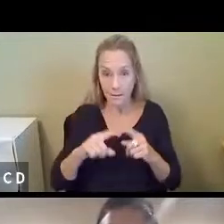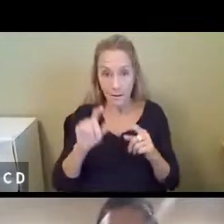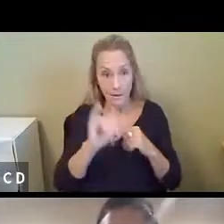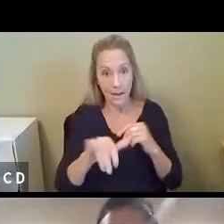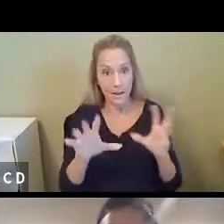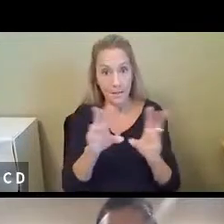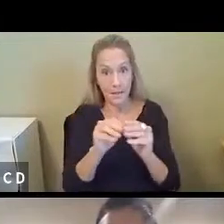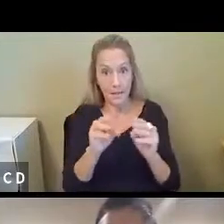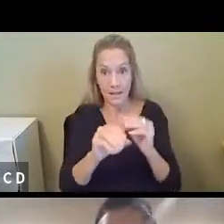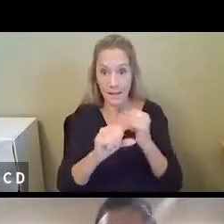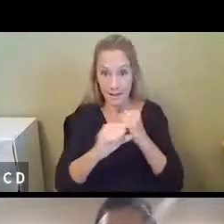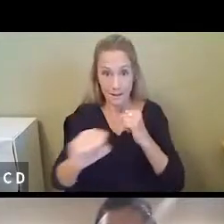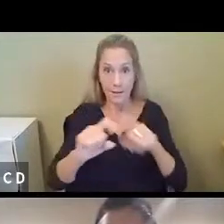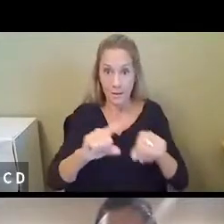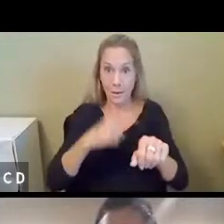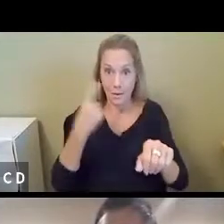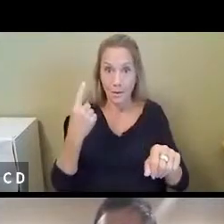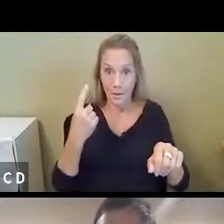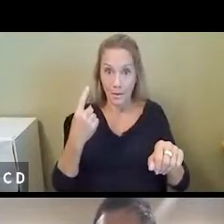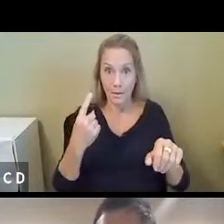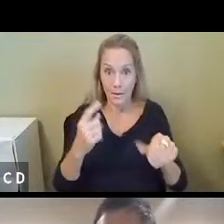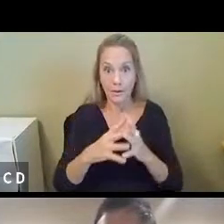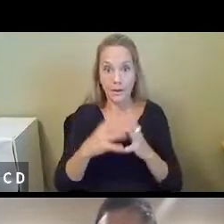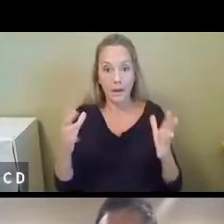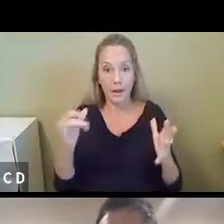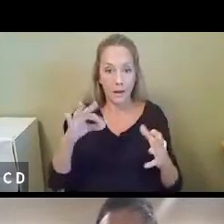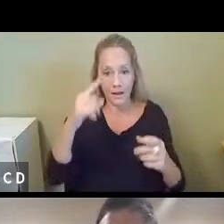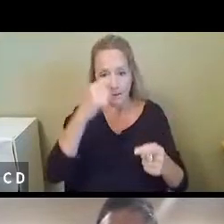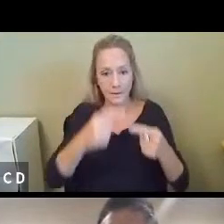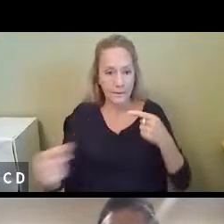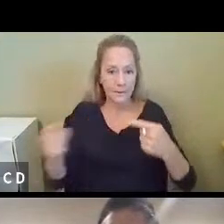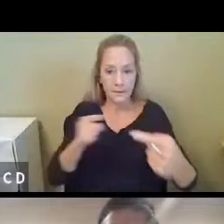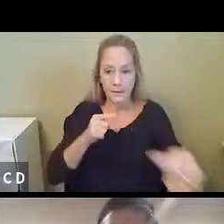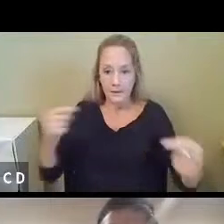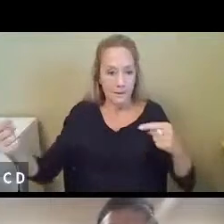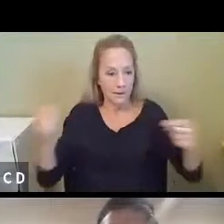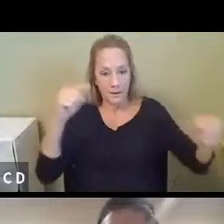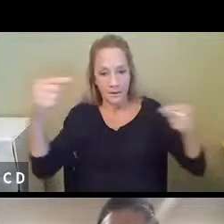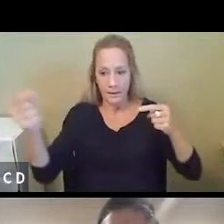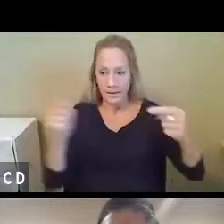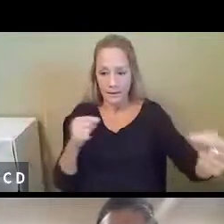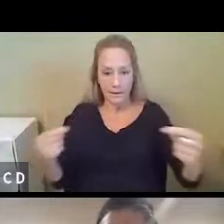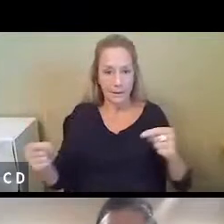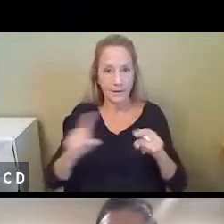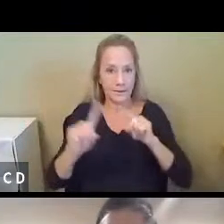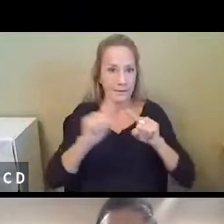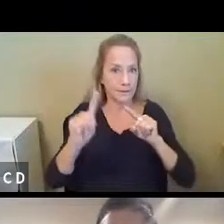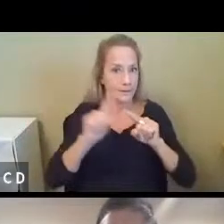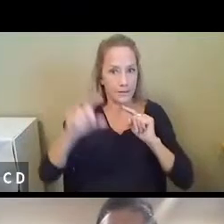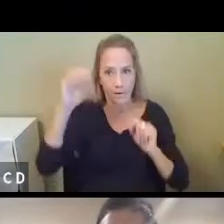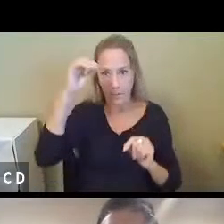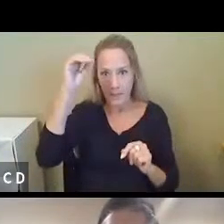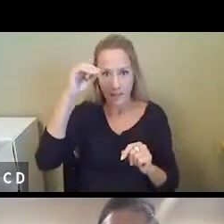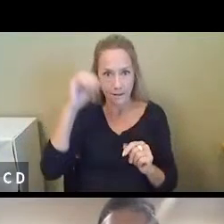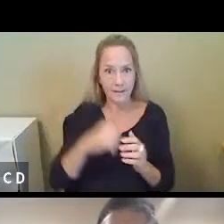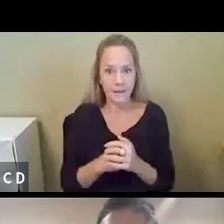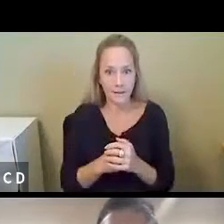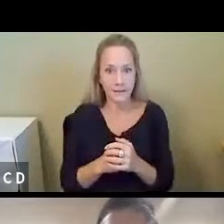meeting, and there was, a lot of contested opinions and such, but interesting to watch. Ms. Rome,